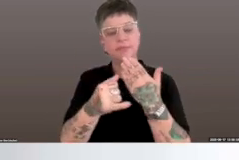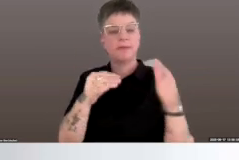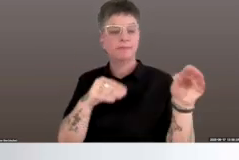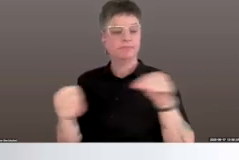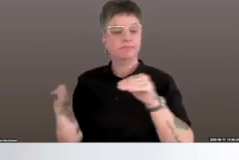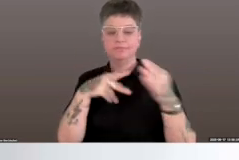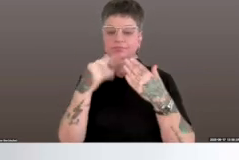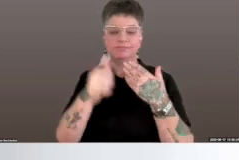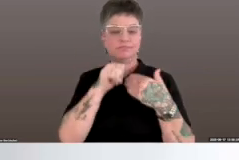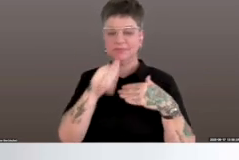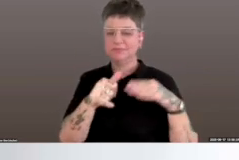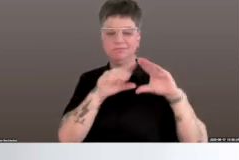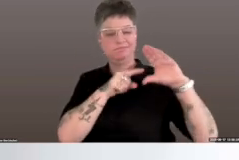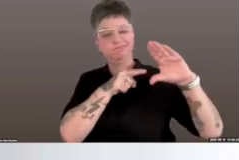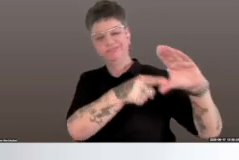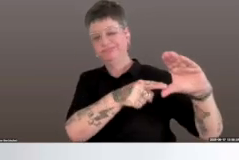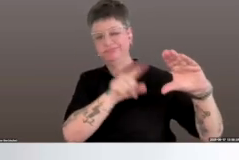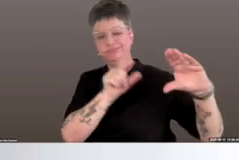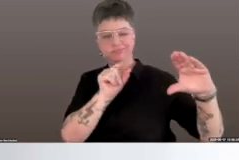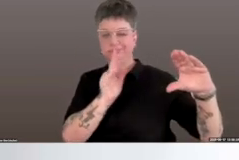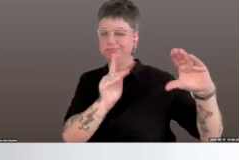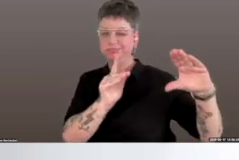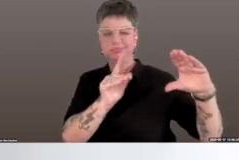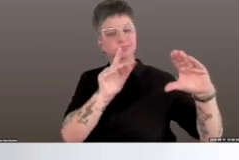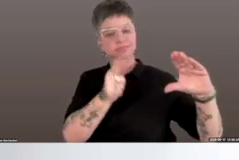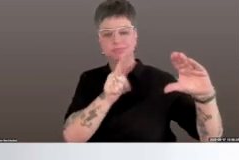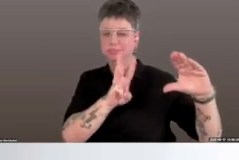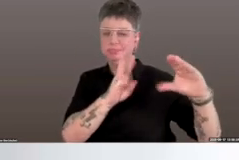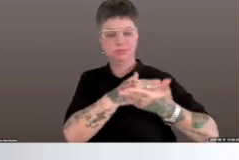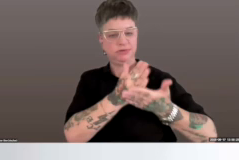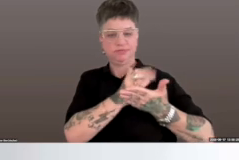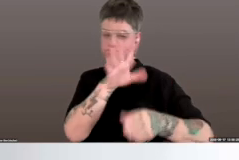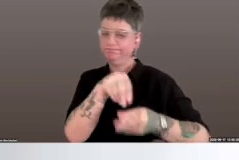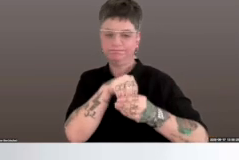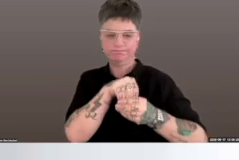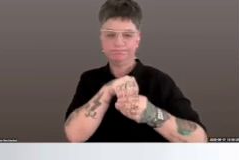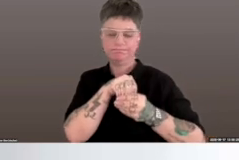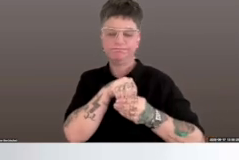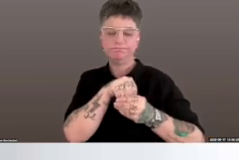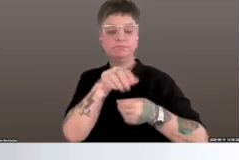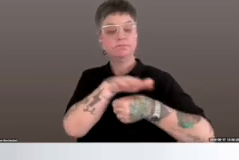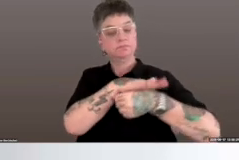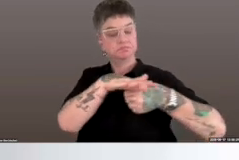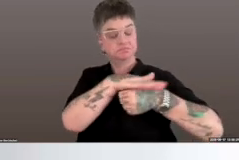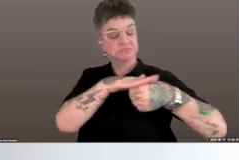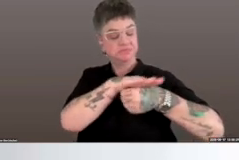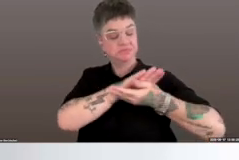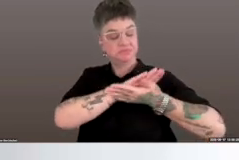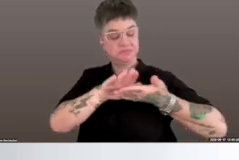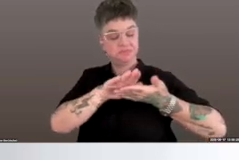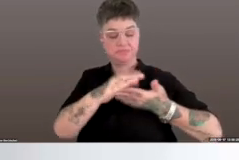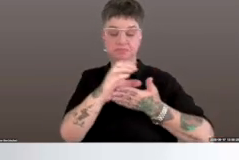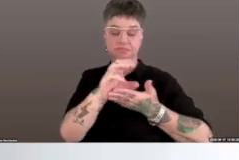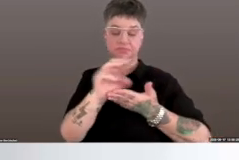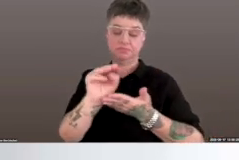not allocated funds in the fiscal year 2025-26 budget. Regional Clean Mobility Options, or CMO, were